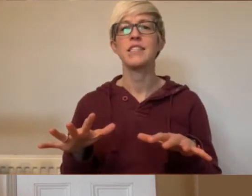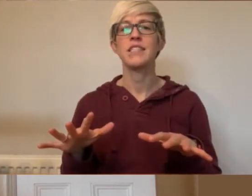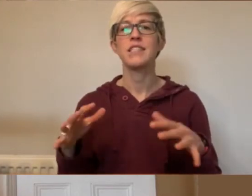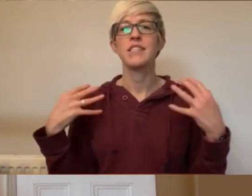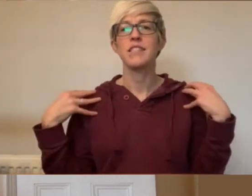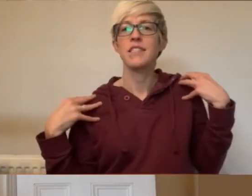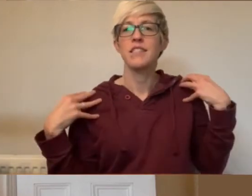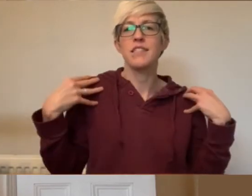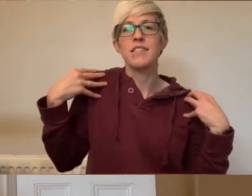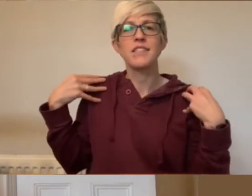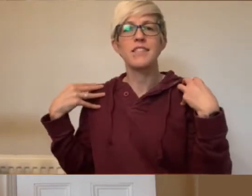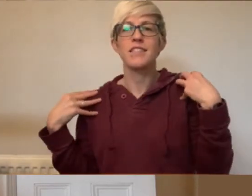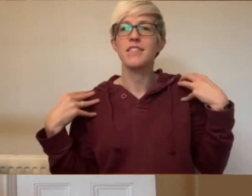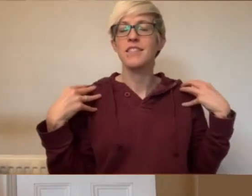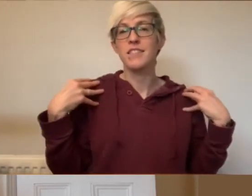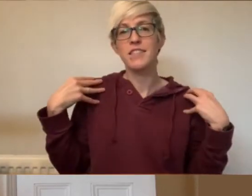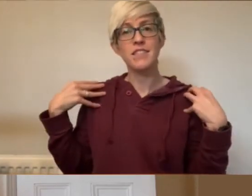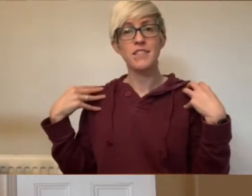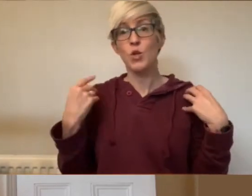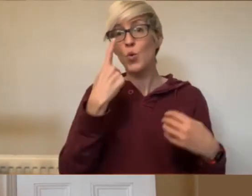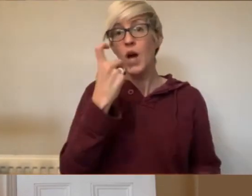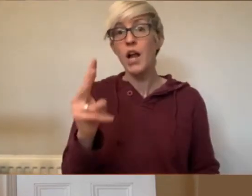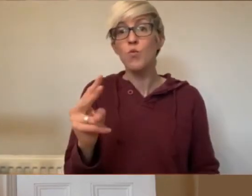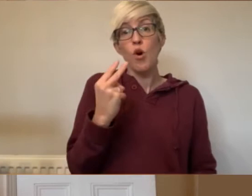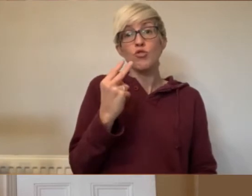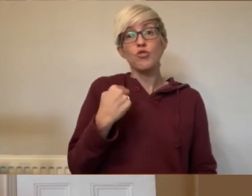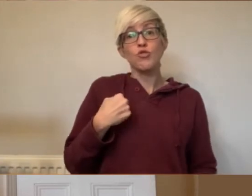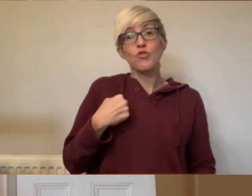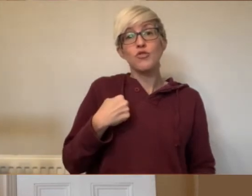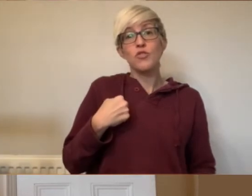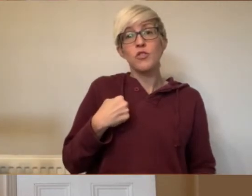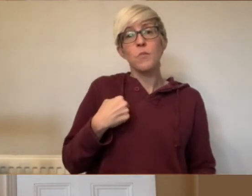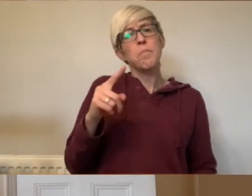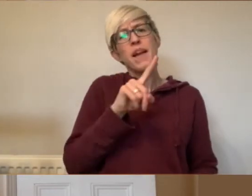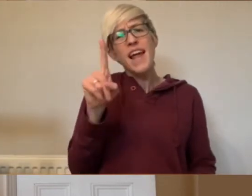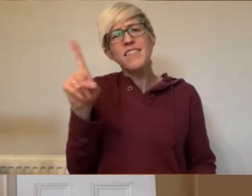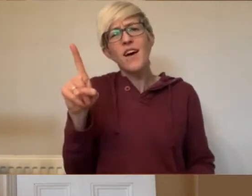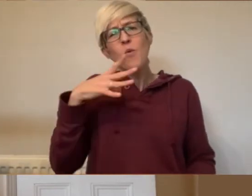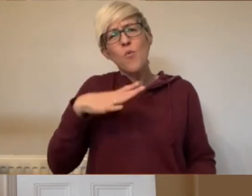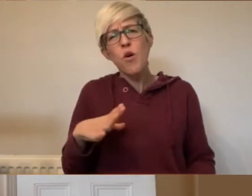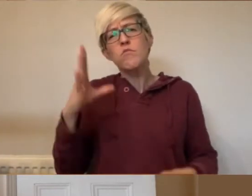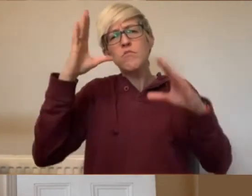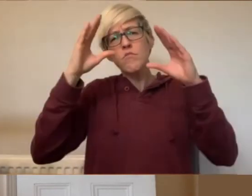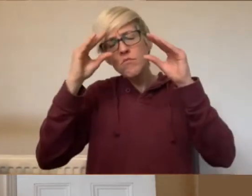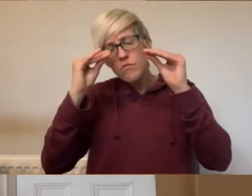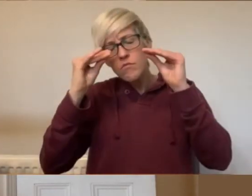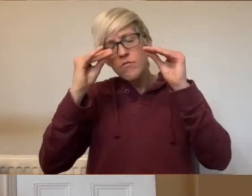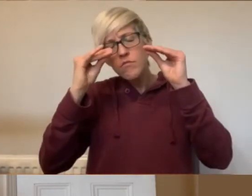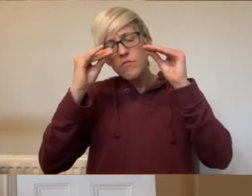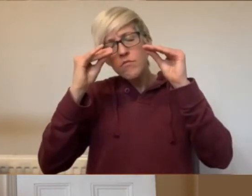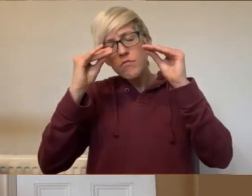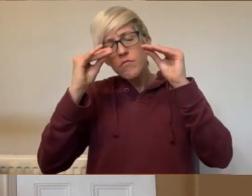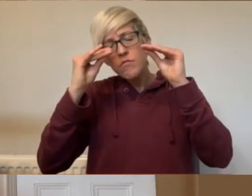We're gonna work to start with just keeping our eyes on the screen so we know what we're doing. But if at any point you want